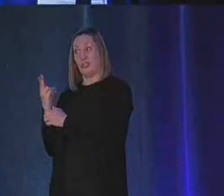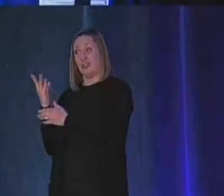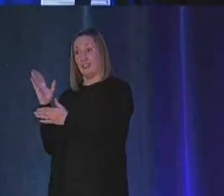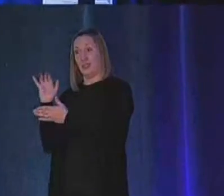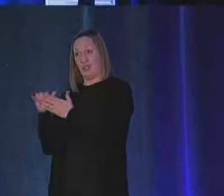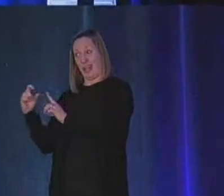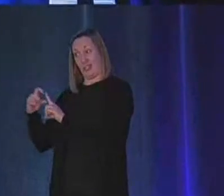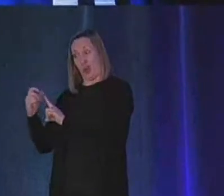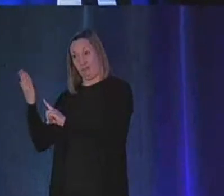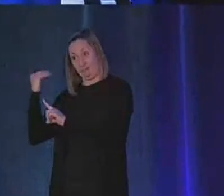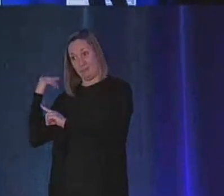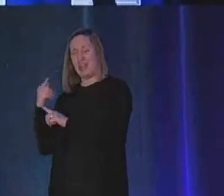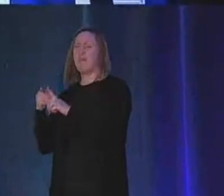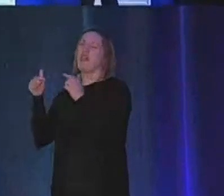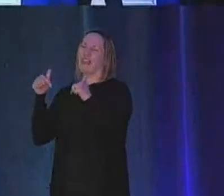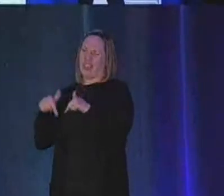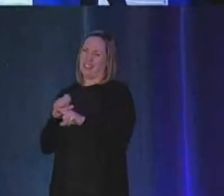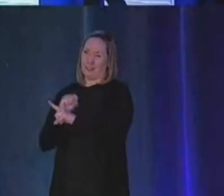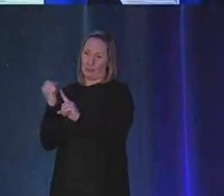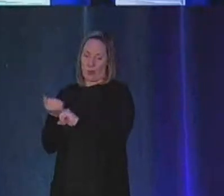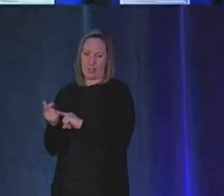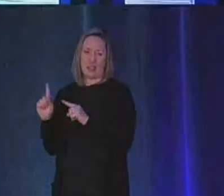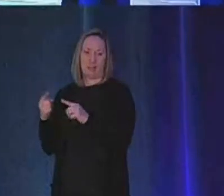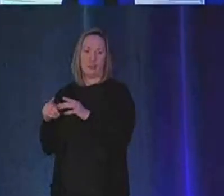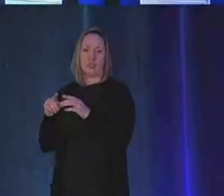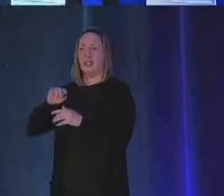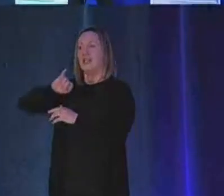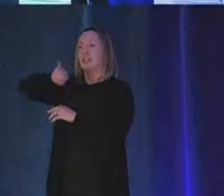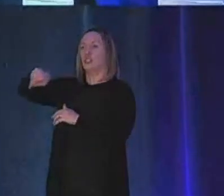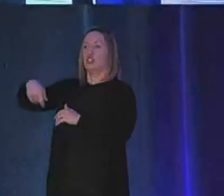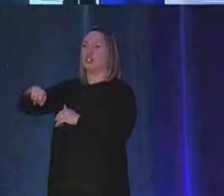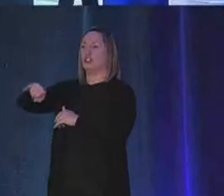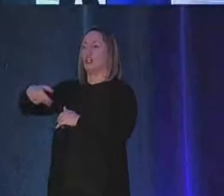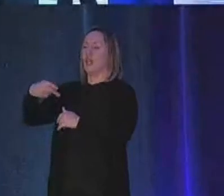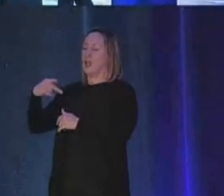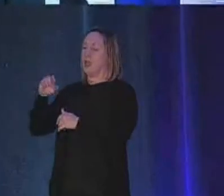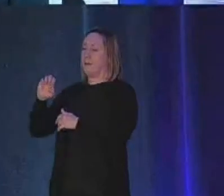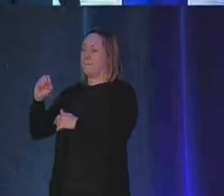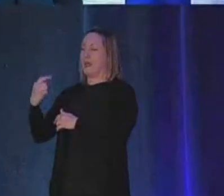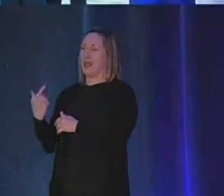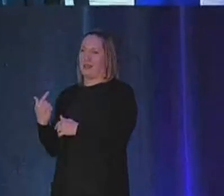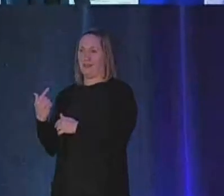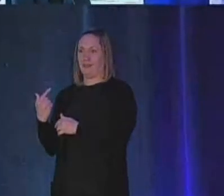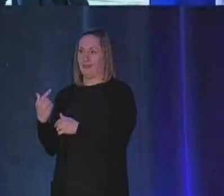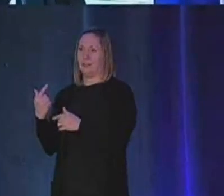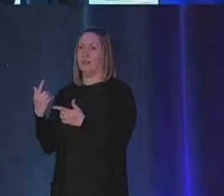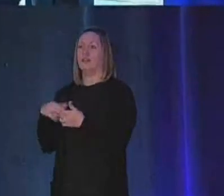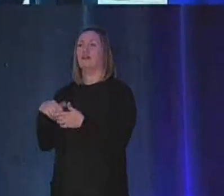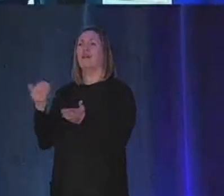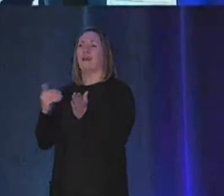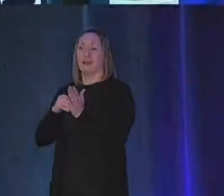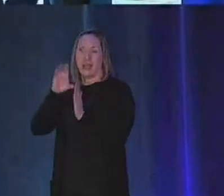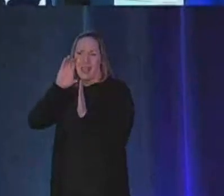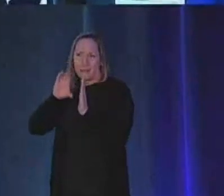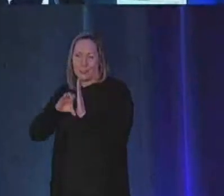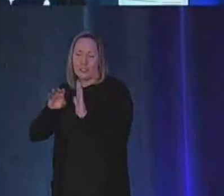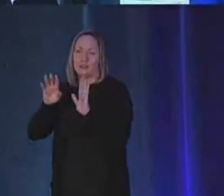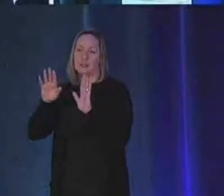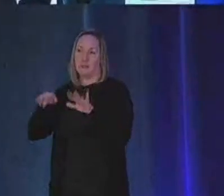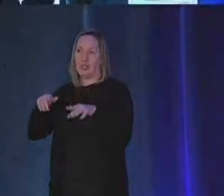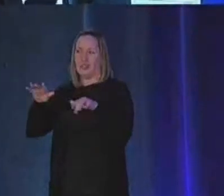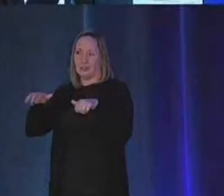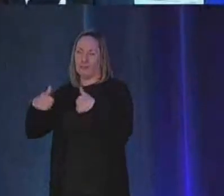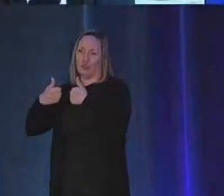But in our case, I'm just going to talk about J standing for JPEG. And again, images being a bit of a challenge.